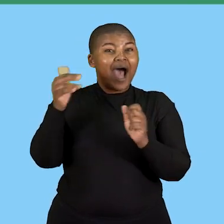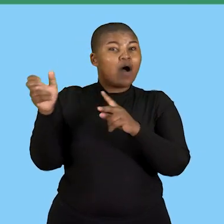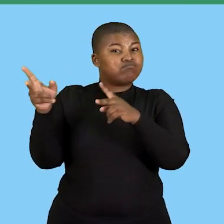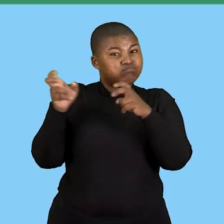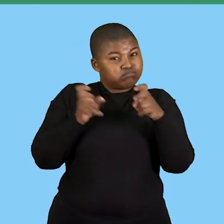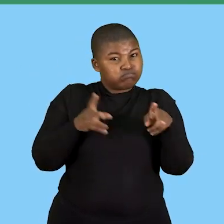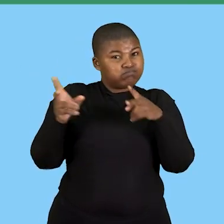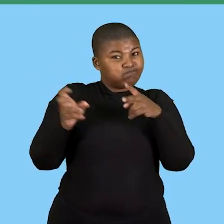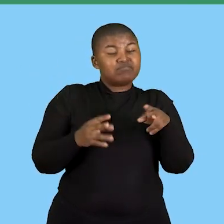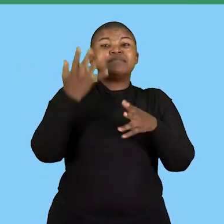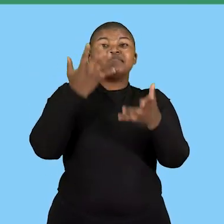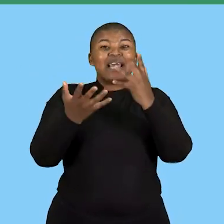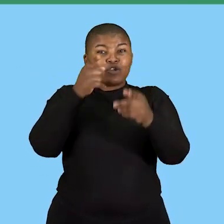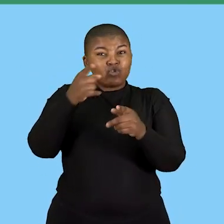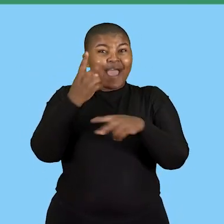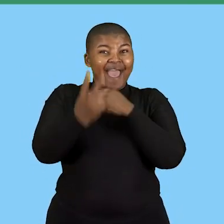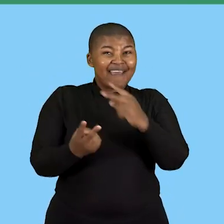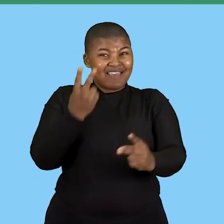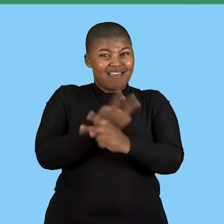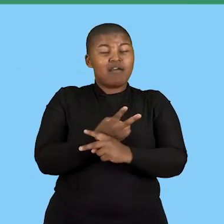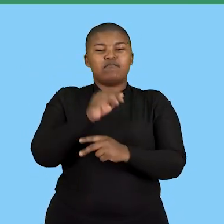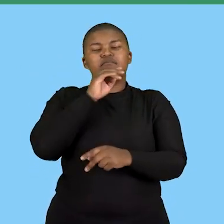how things will be done if you repeat.